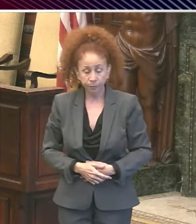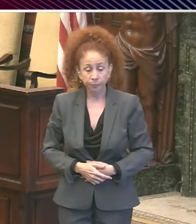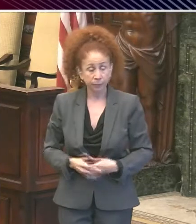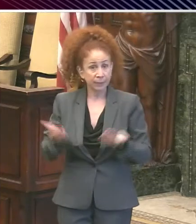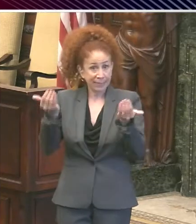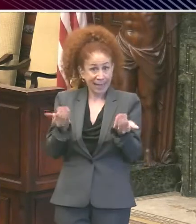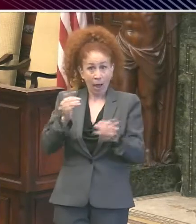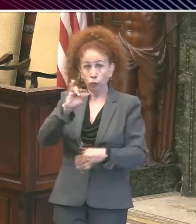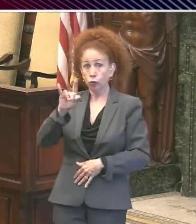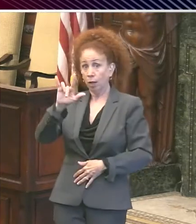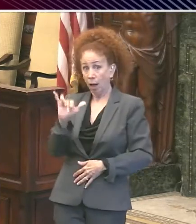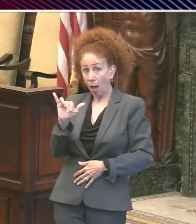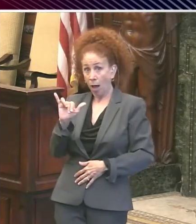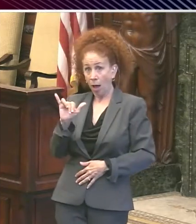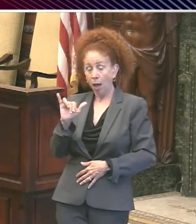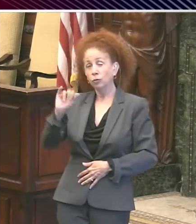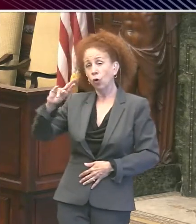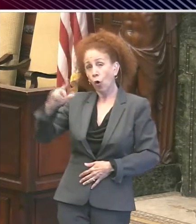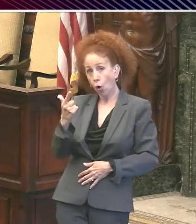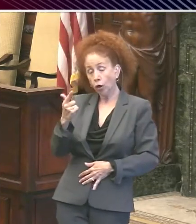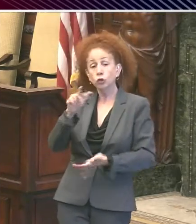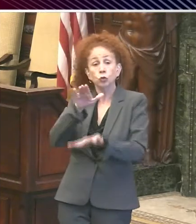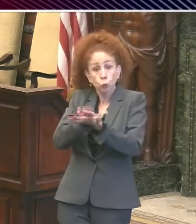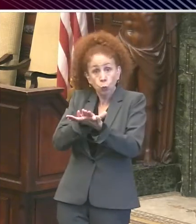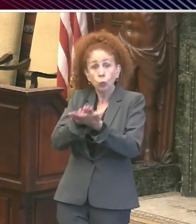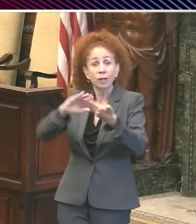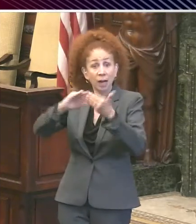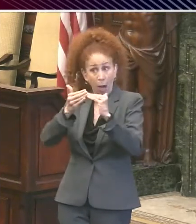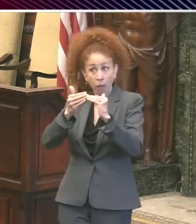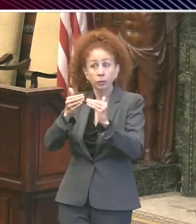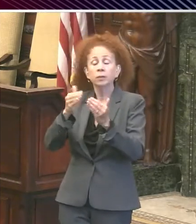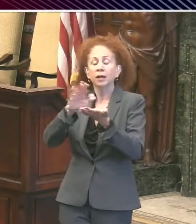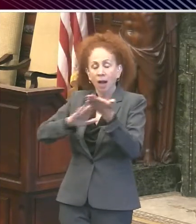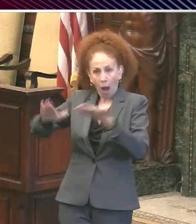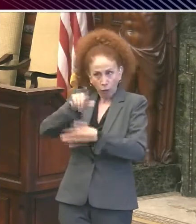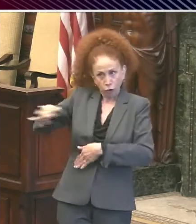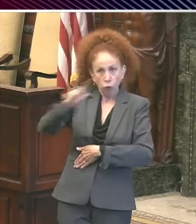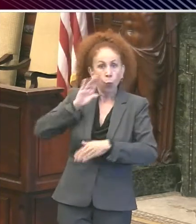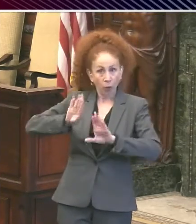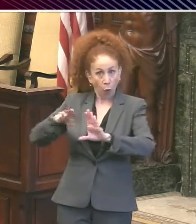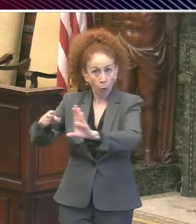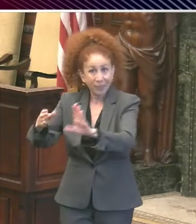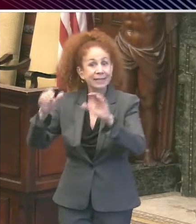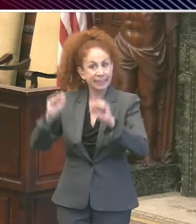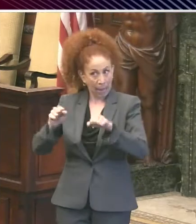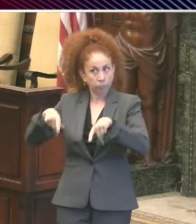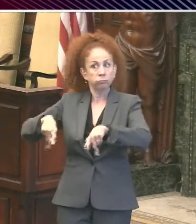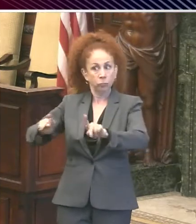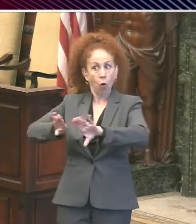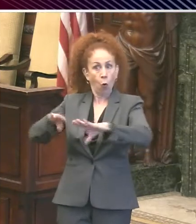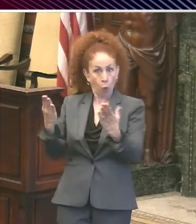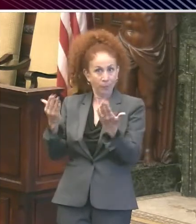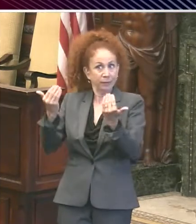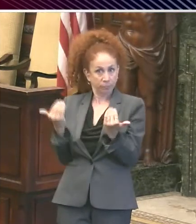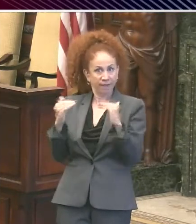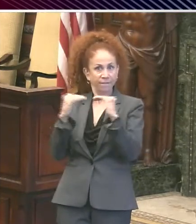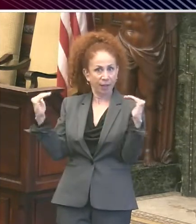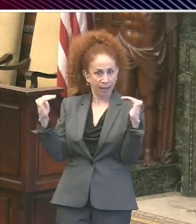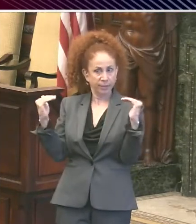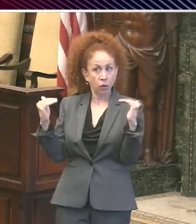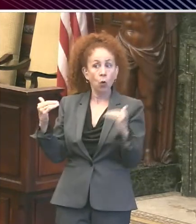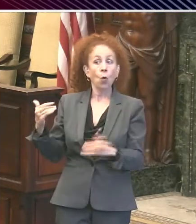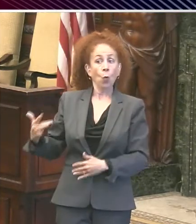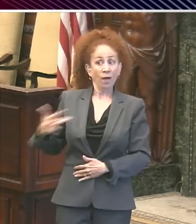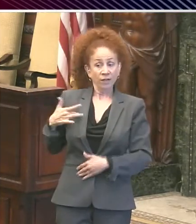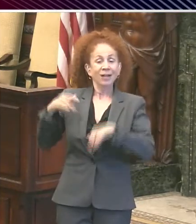now in July and in August, the schools and colleges will be opening. They are allowed to open under the current phase. We do